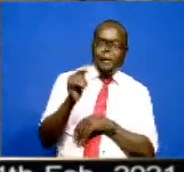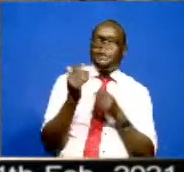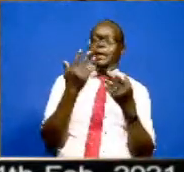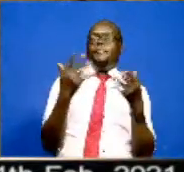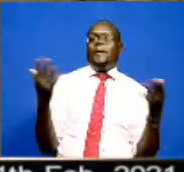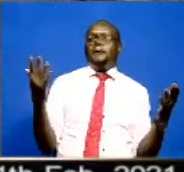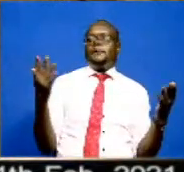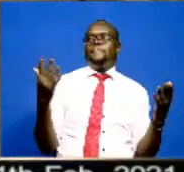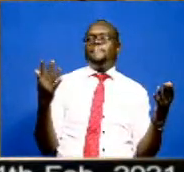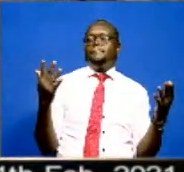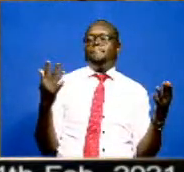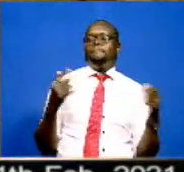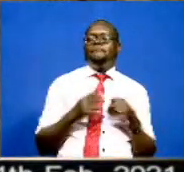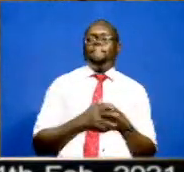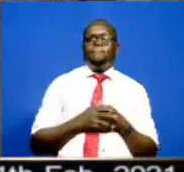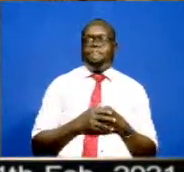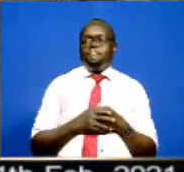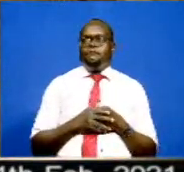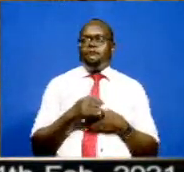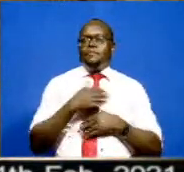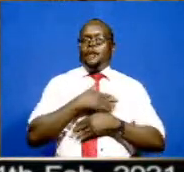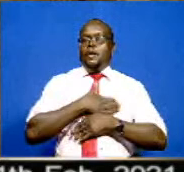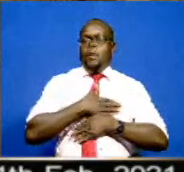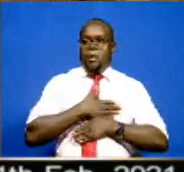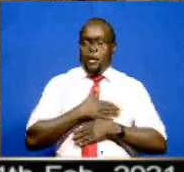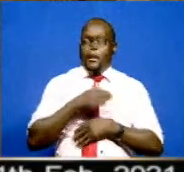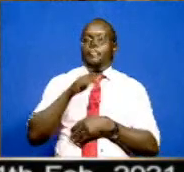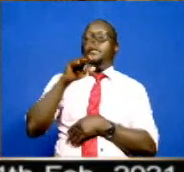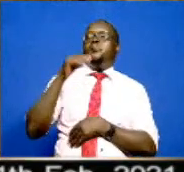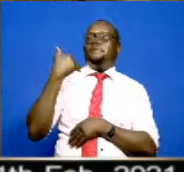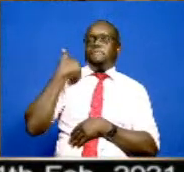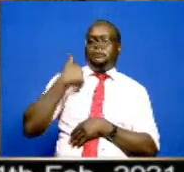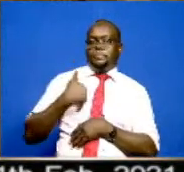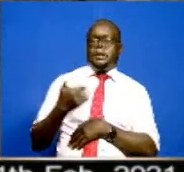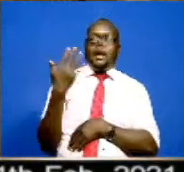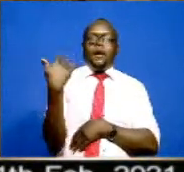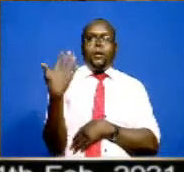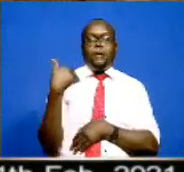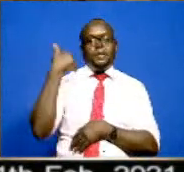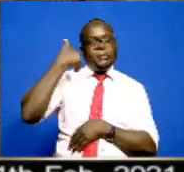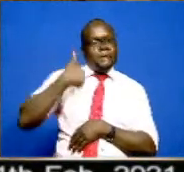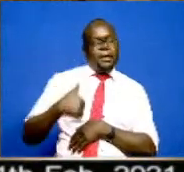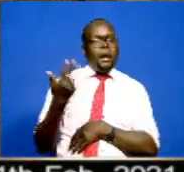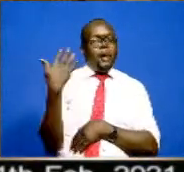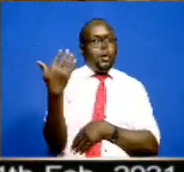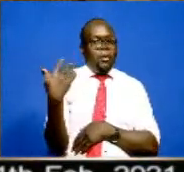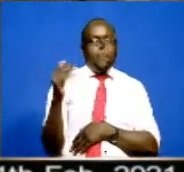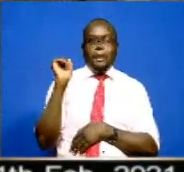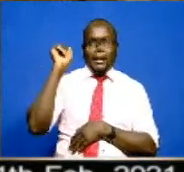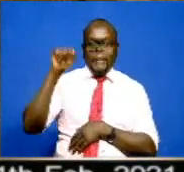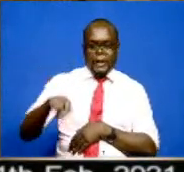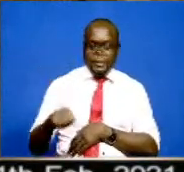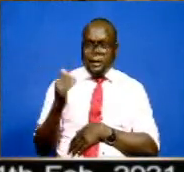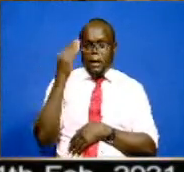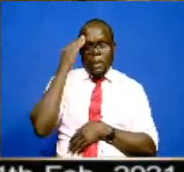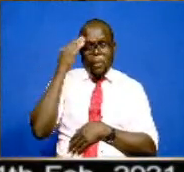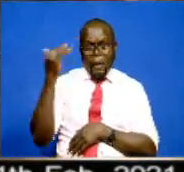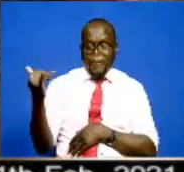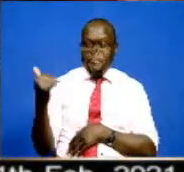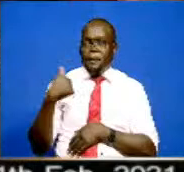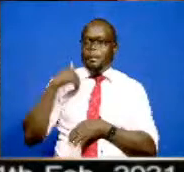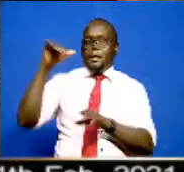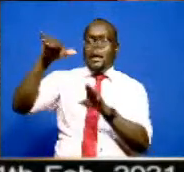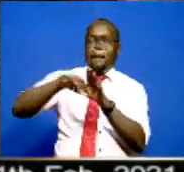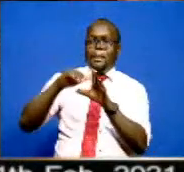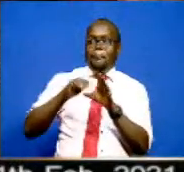in mind. Honourable Sankok, I can see you are really burning to say something. Yes, Honourable Speaker, because I'm a member